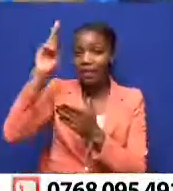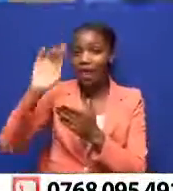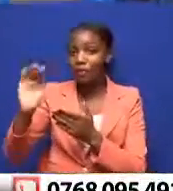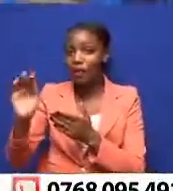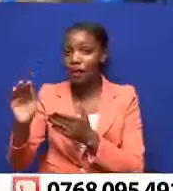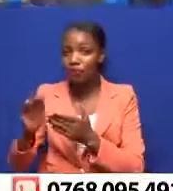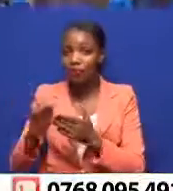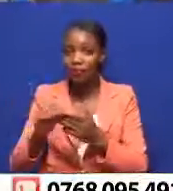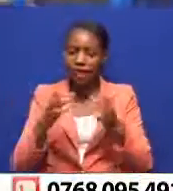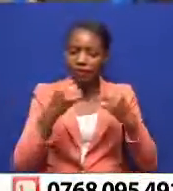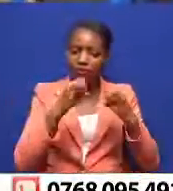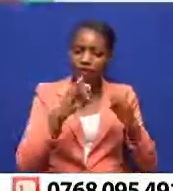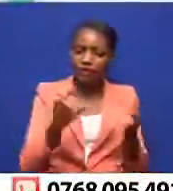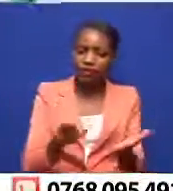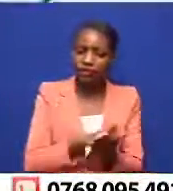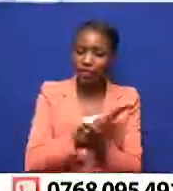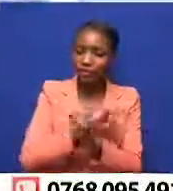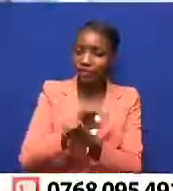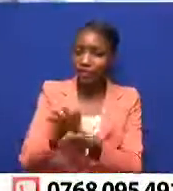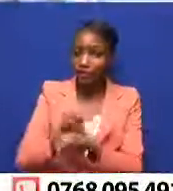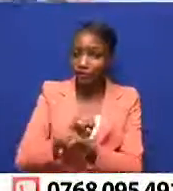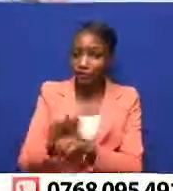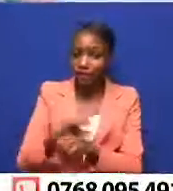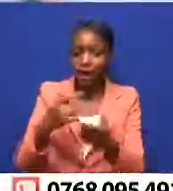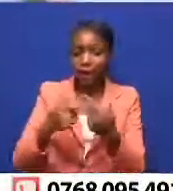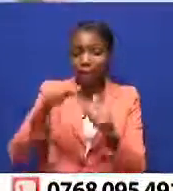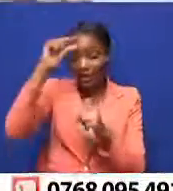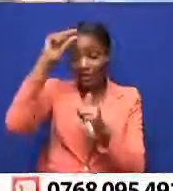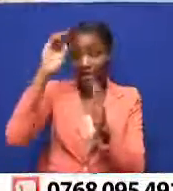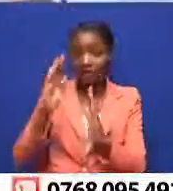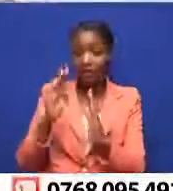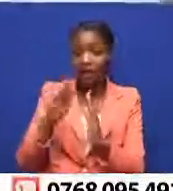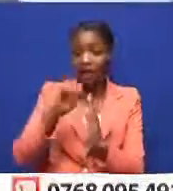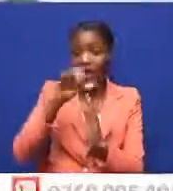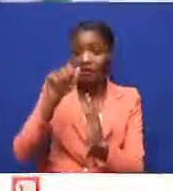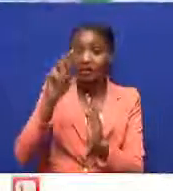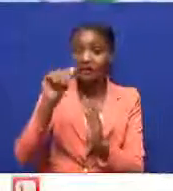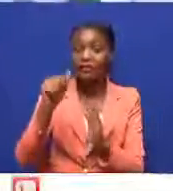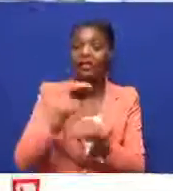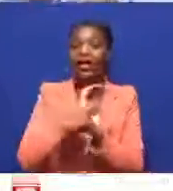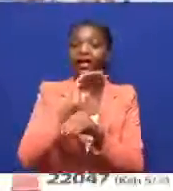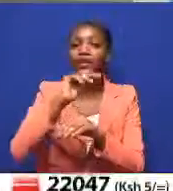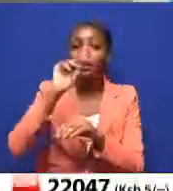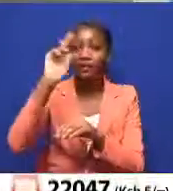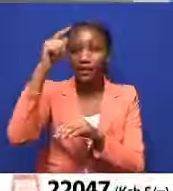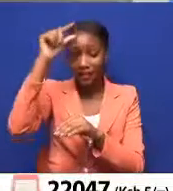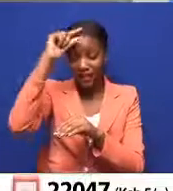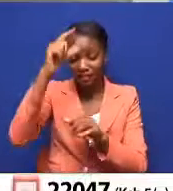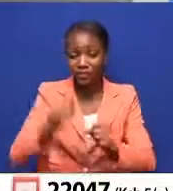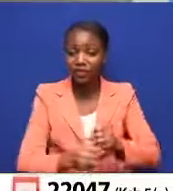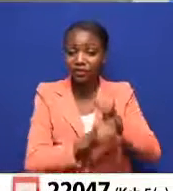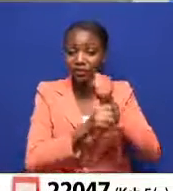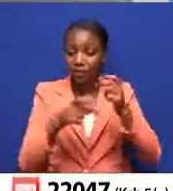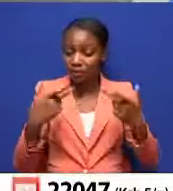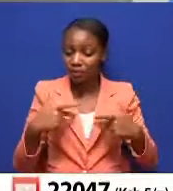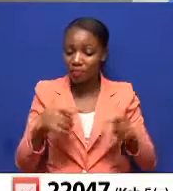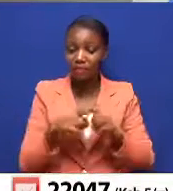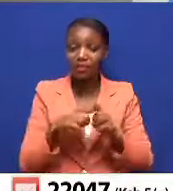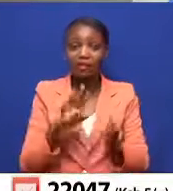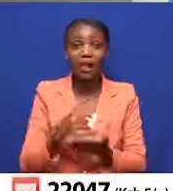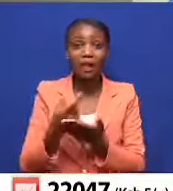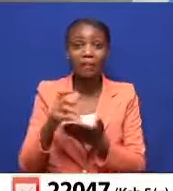katika kudhibiti msambao wa virusi vya corona, gavana wa kaunti hiyo James Nyoro ameomba serikali kuwapiga jeki ili